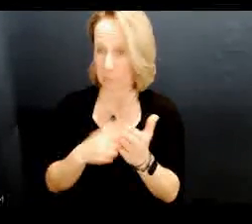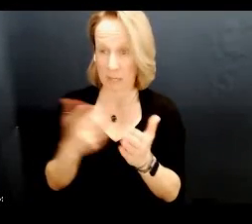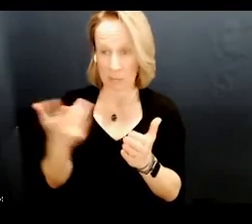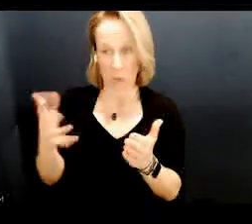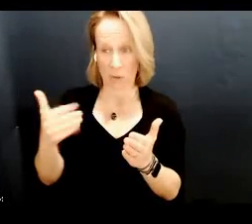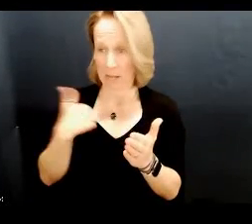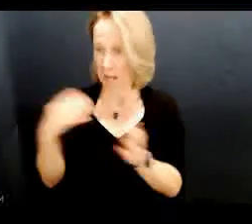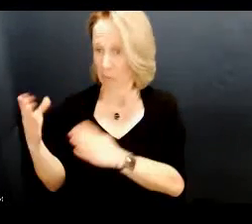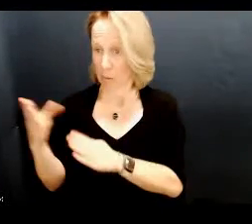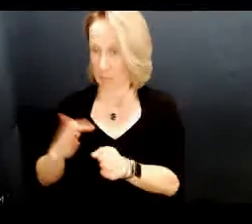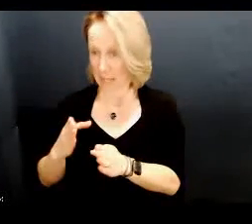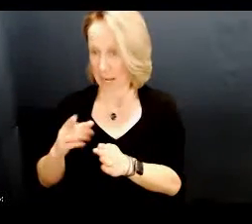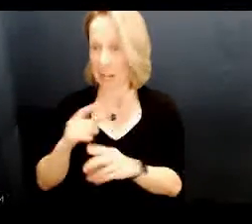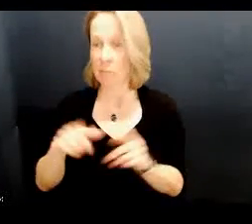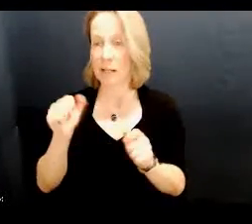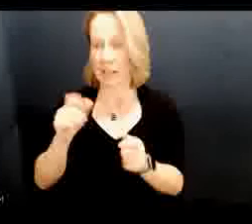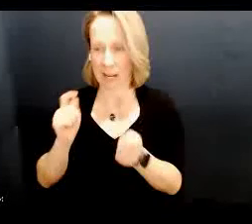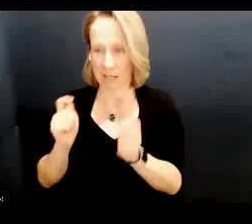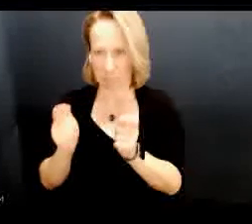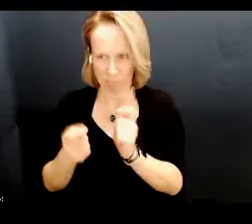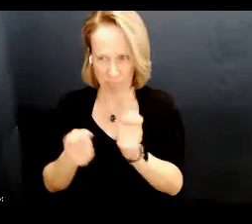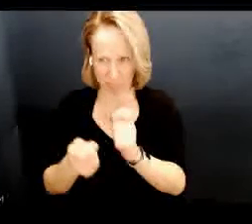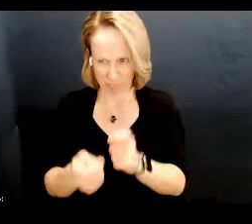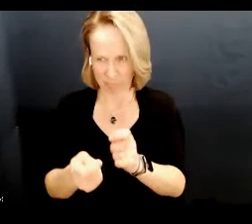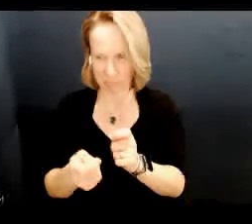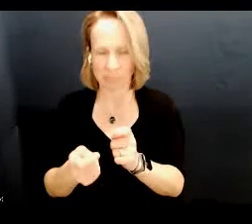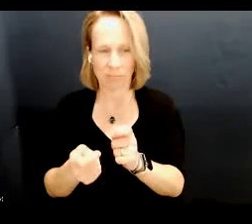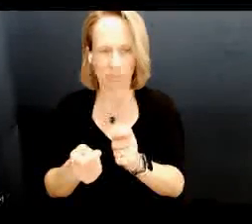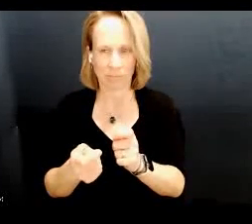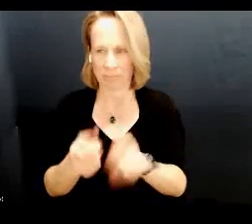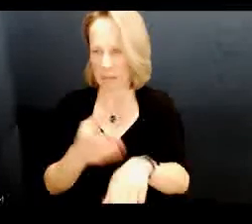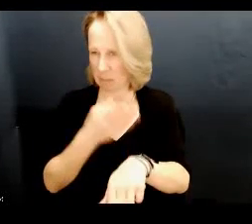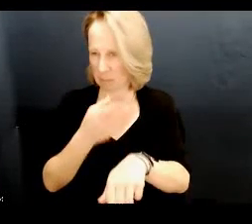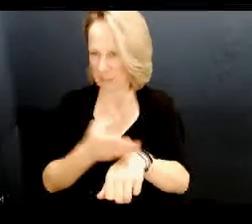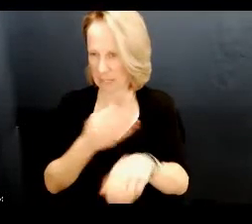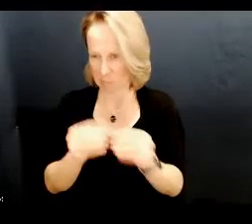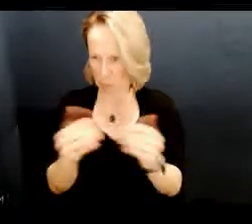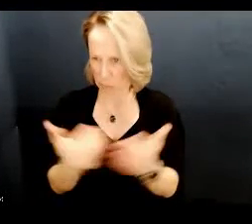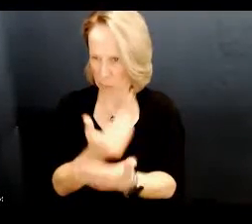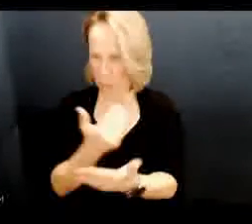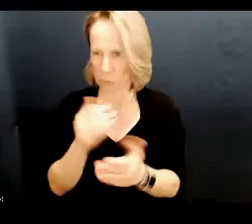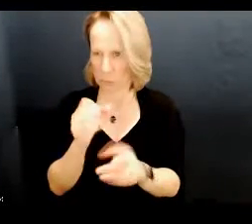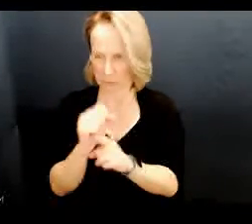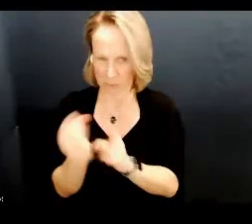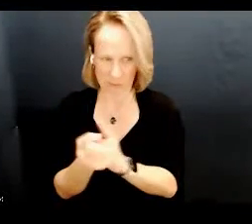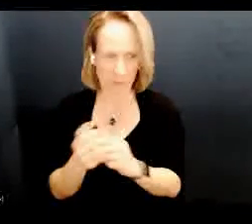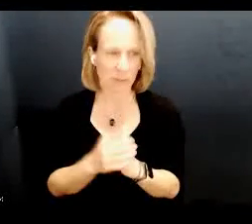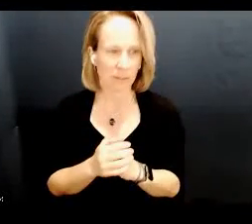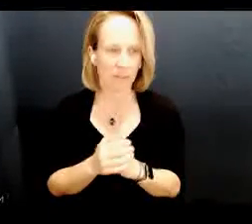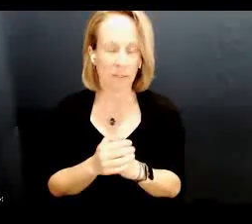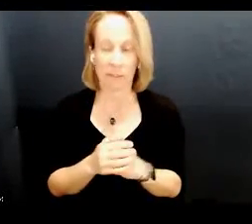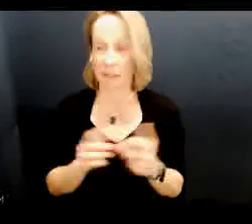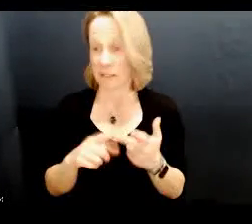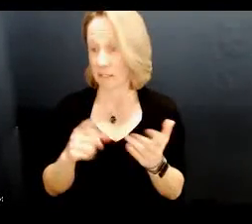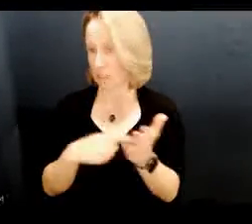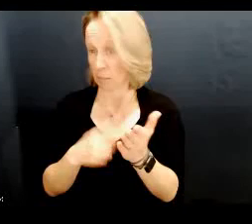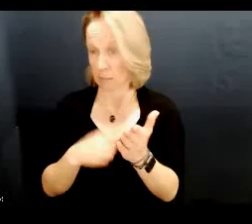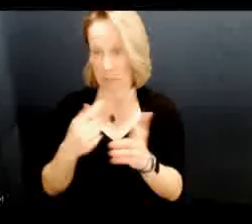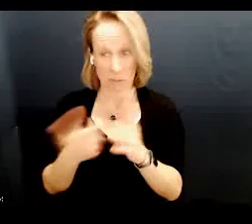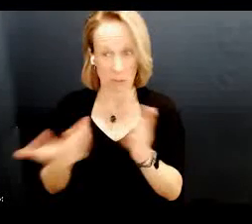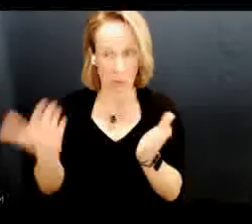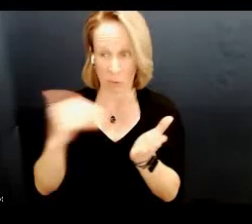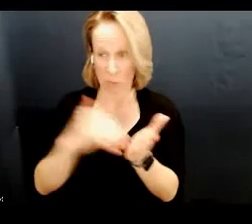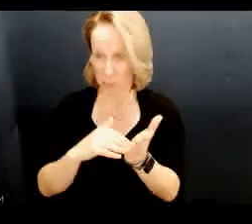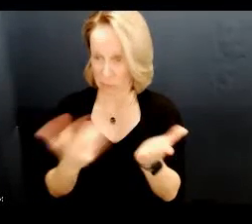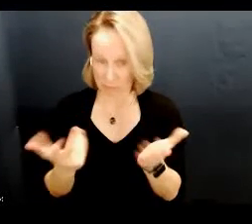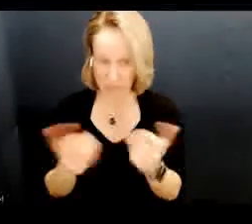So maybe we already have that starting point and we just need to update it. Sometimes we can create a brand new protocol. One thing I would